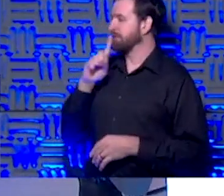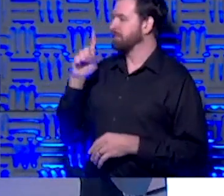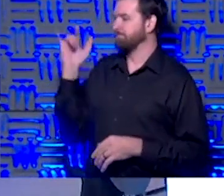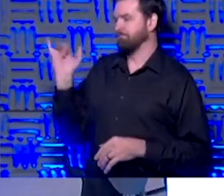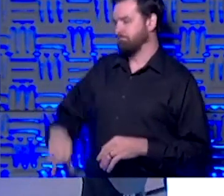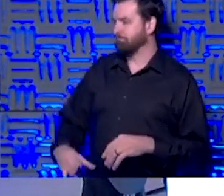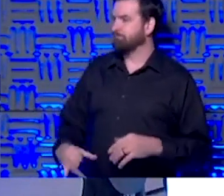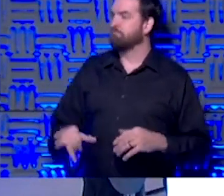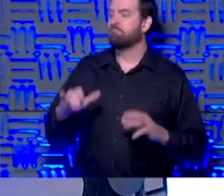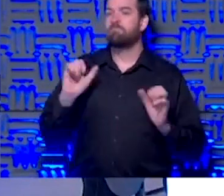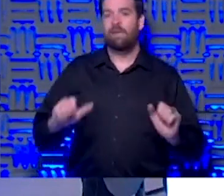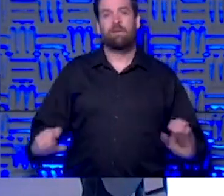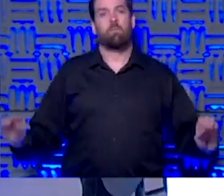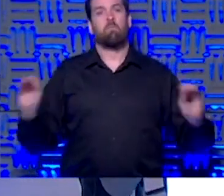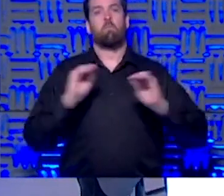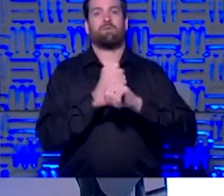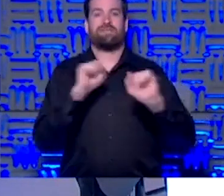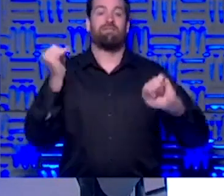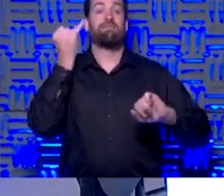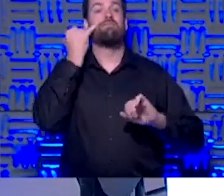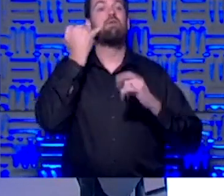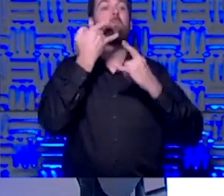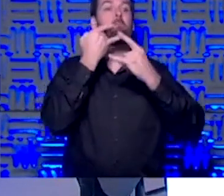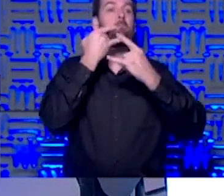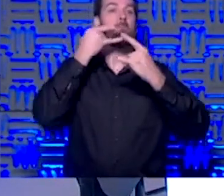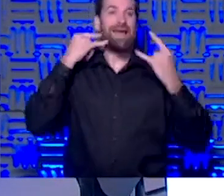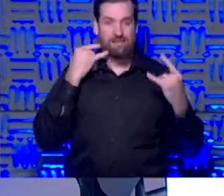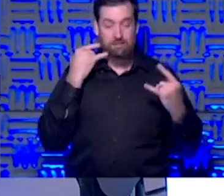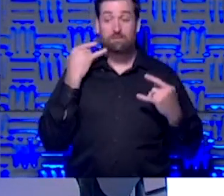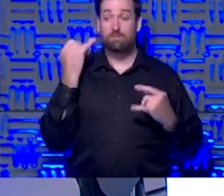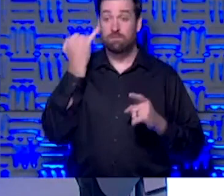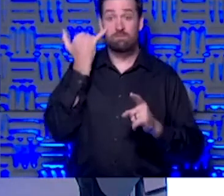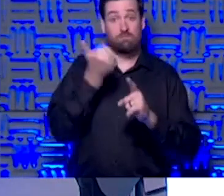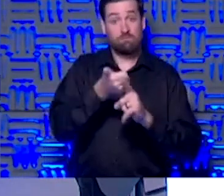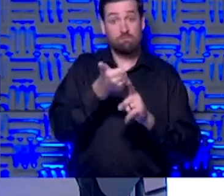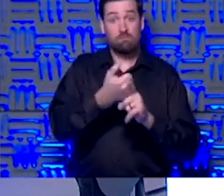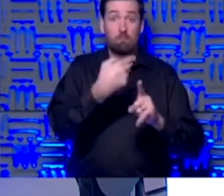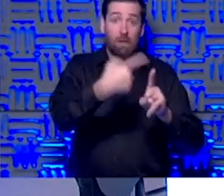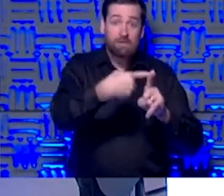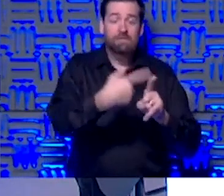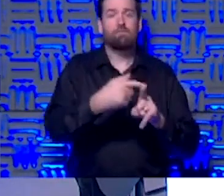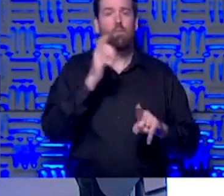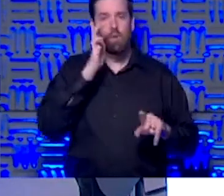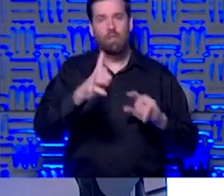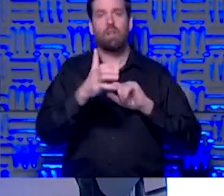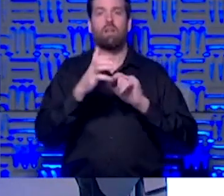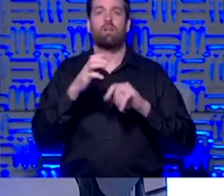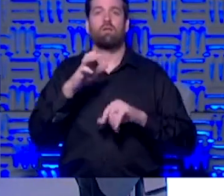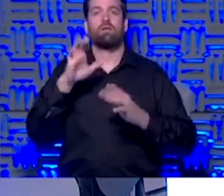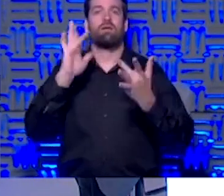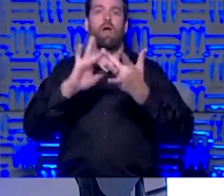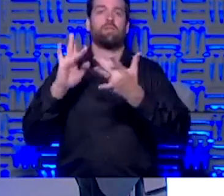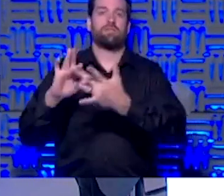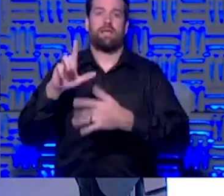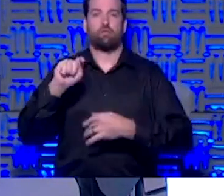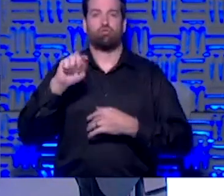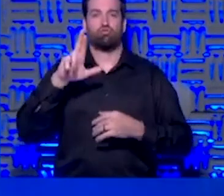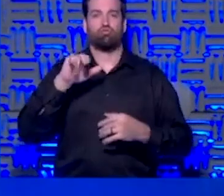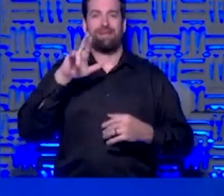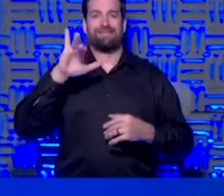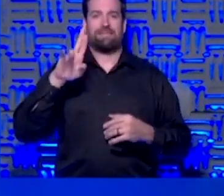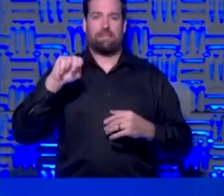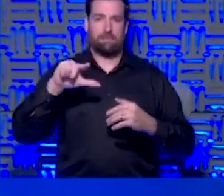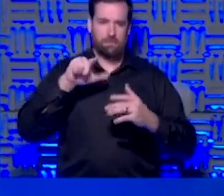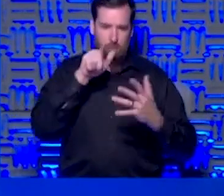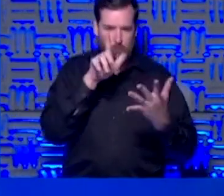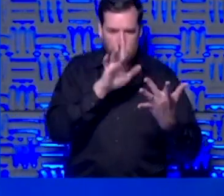can be so much safer if we just wear a mask. And if somebody's positive, there's going to be contact tracing by the county health department. So Yeah. they're going to be, that it no longer is